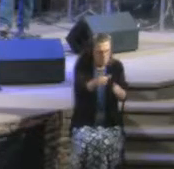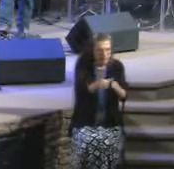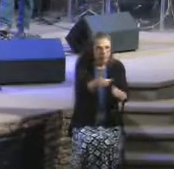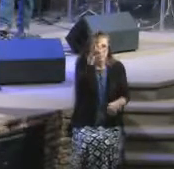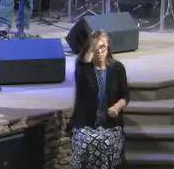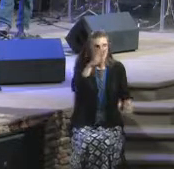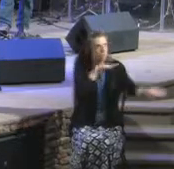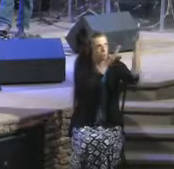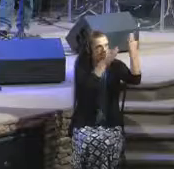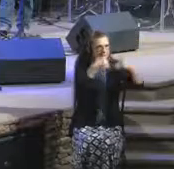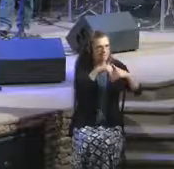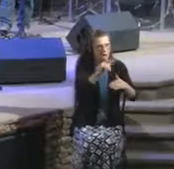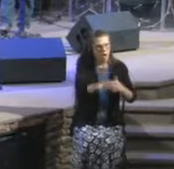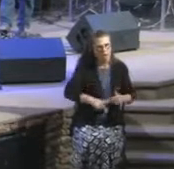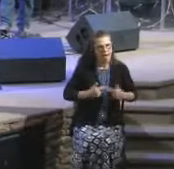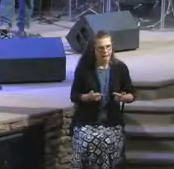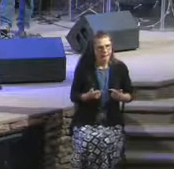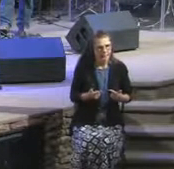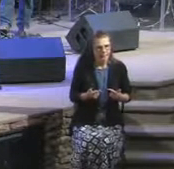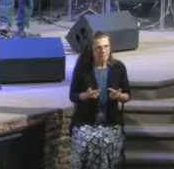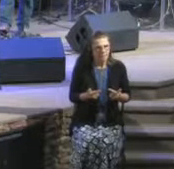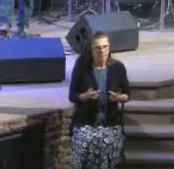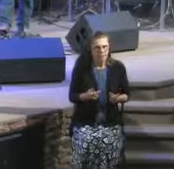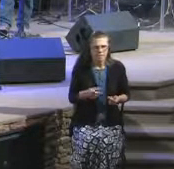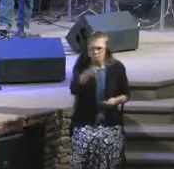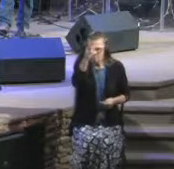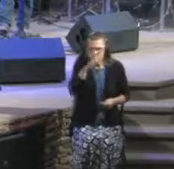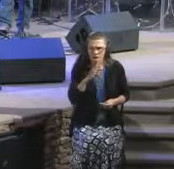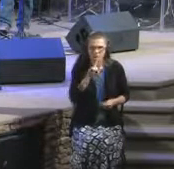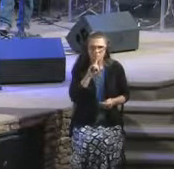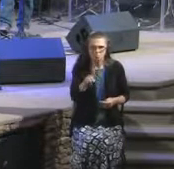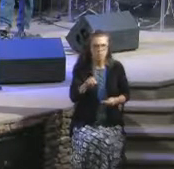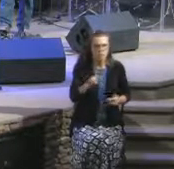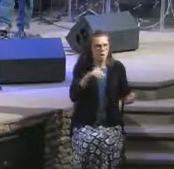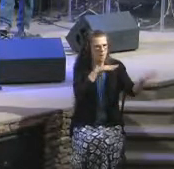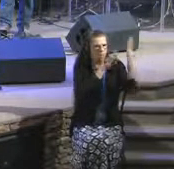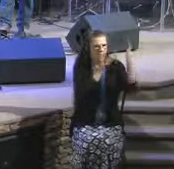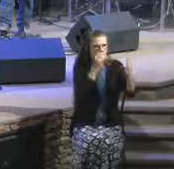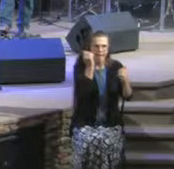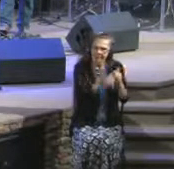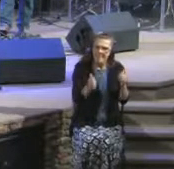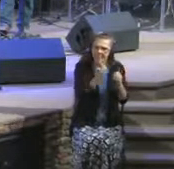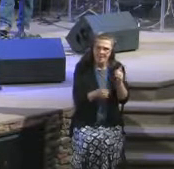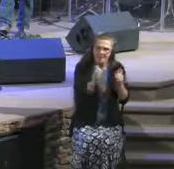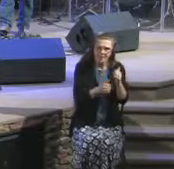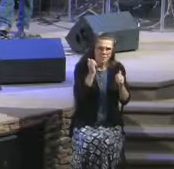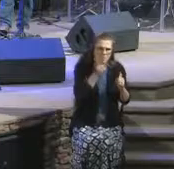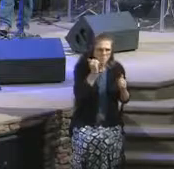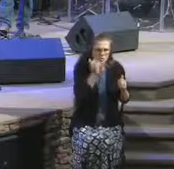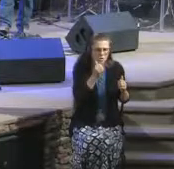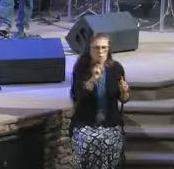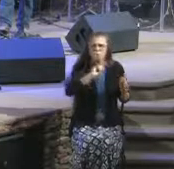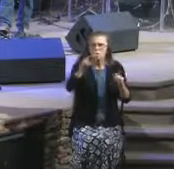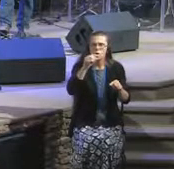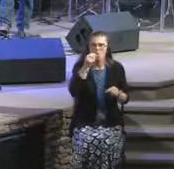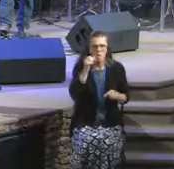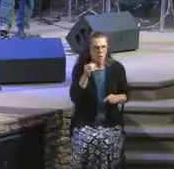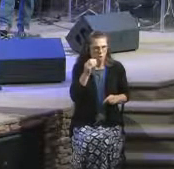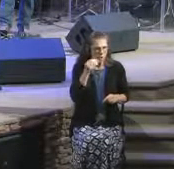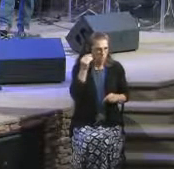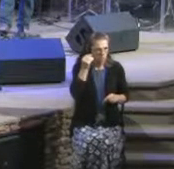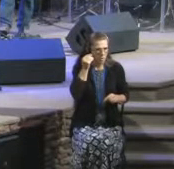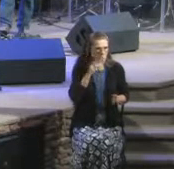life. Amen. Not just at that particular moment, but how many knows God's supposed to be present in our life day in and day out? Amen. When you go home Sunday afternoon